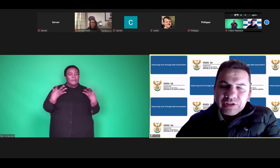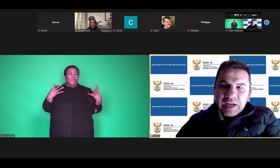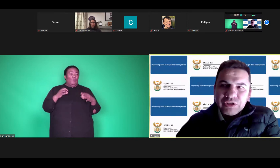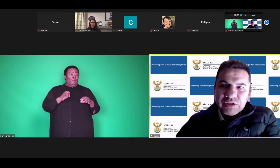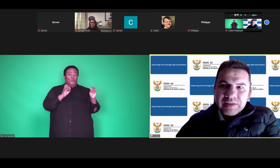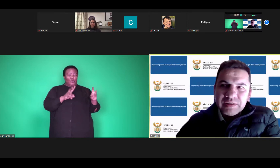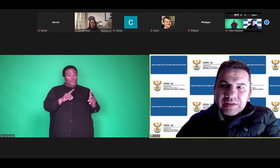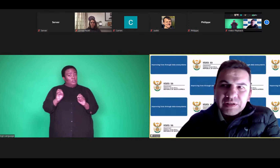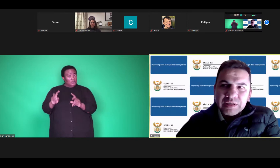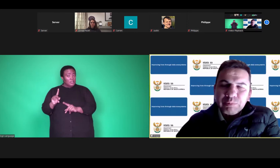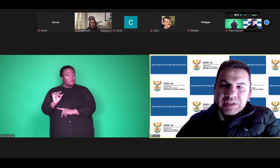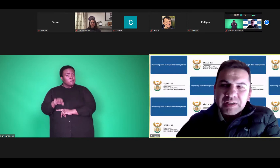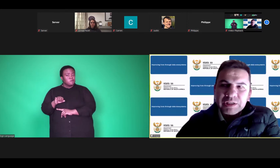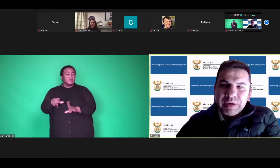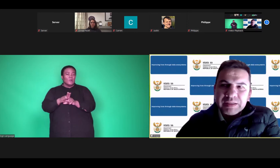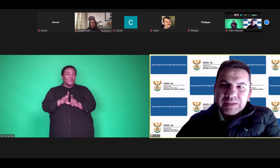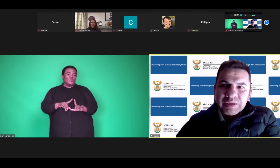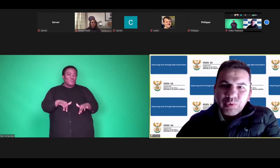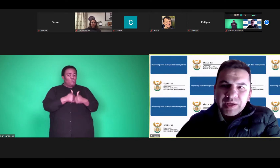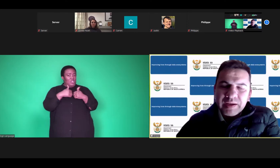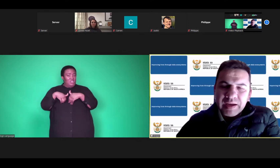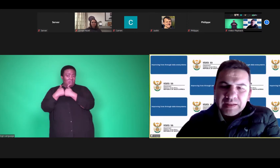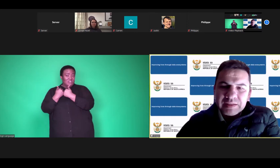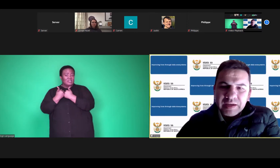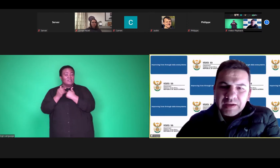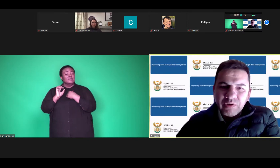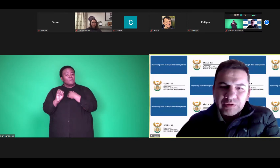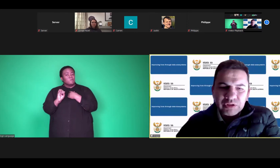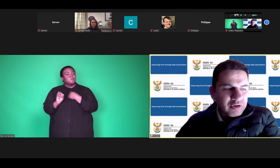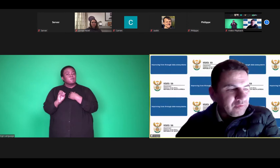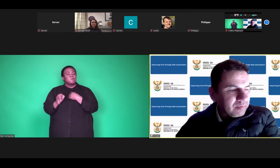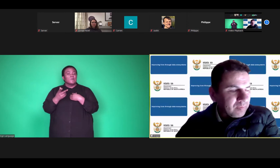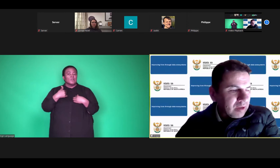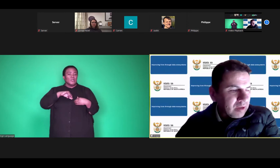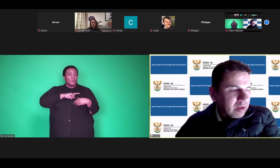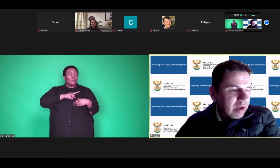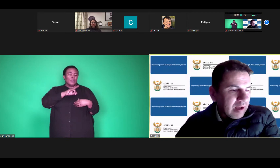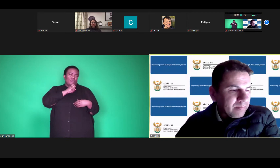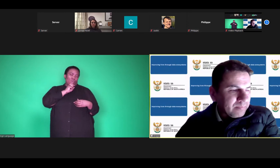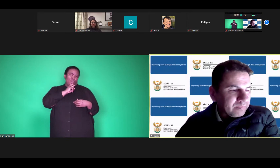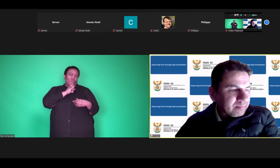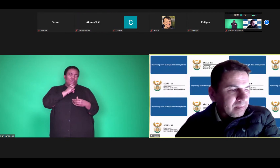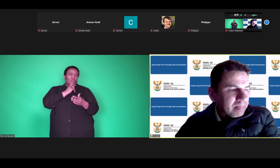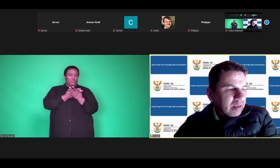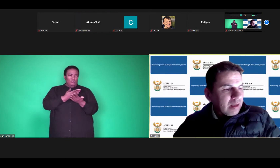opportunities and challenges in this particular space that we can take advantage of.